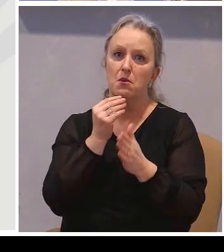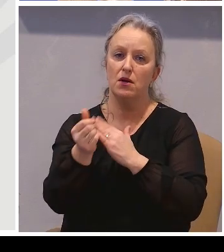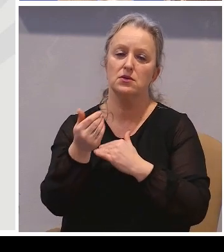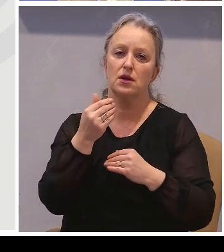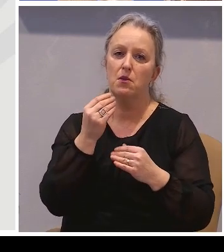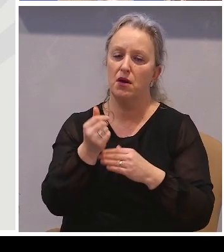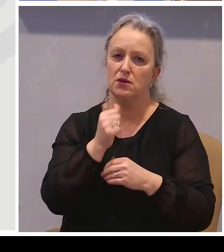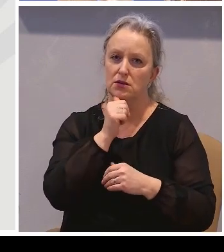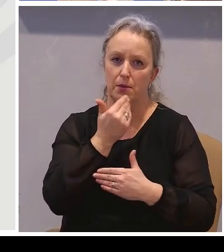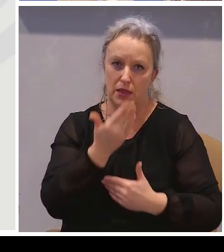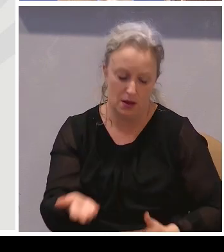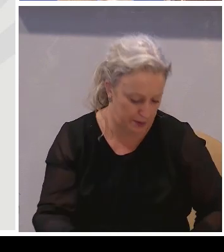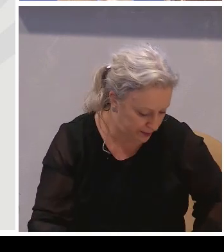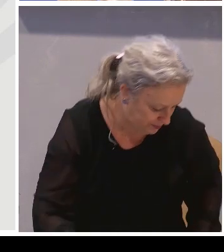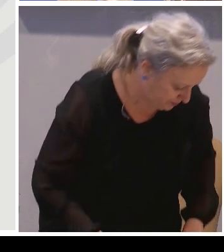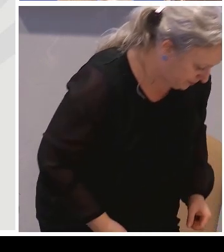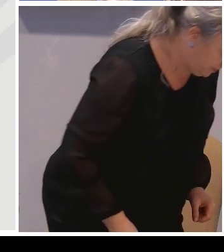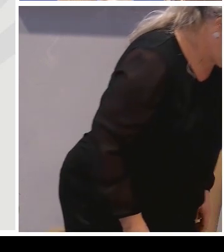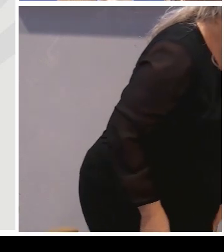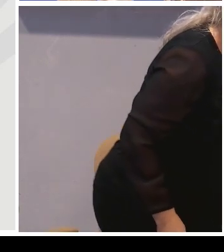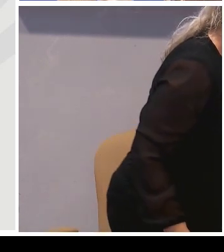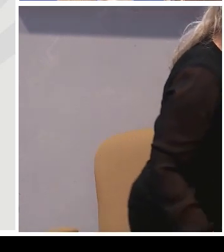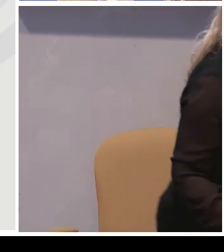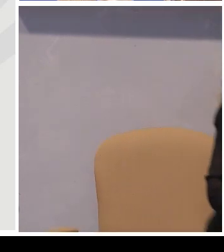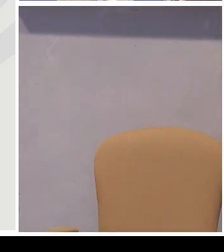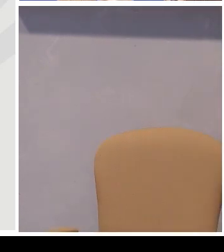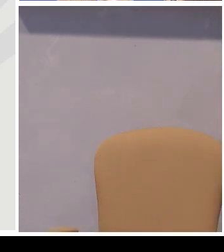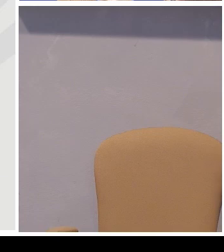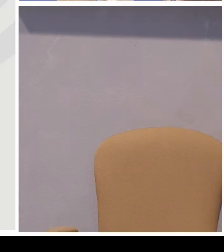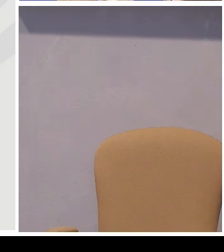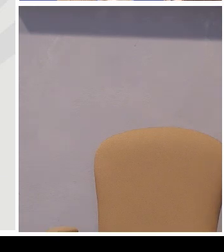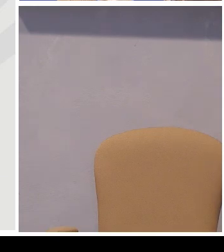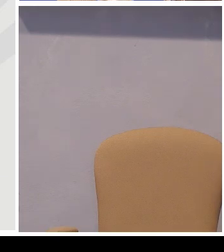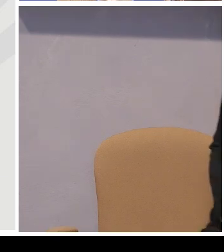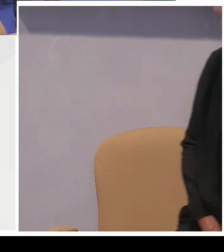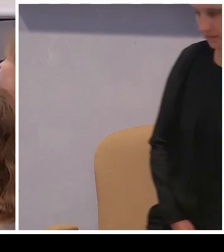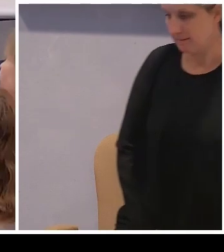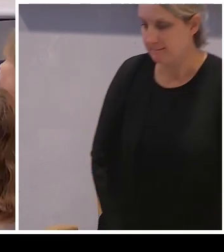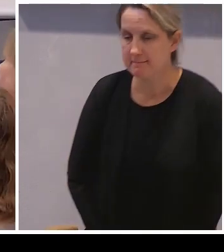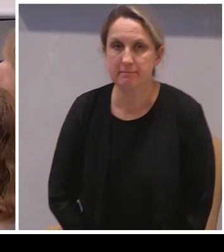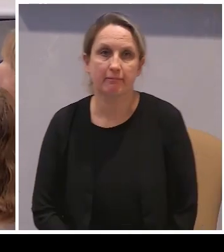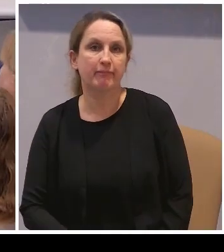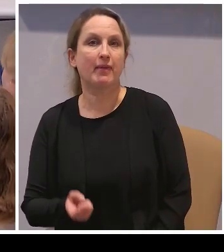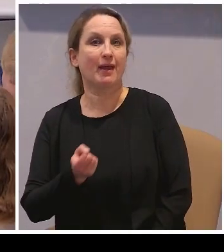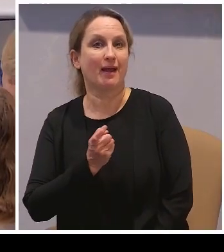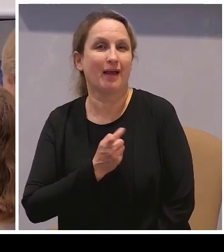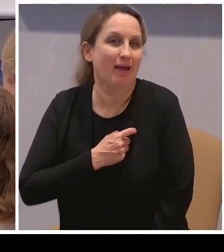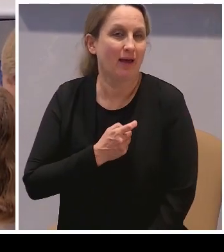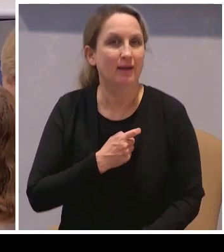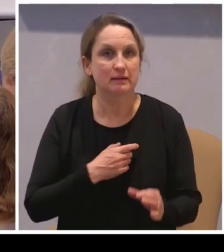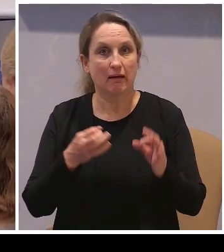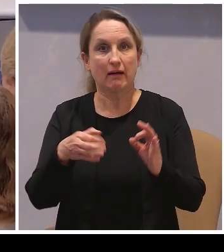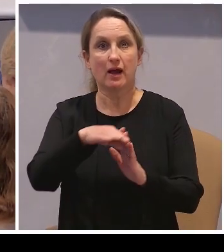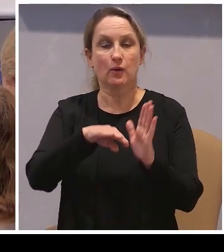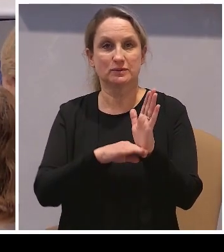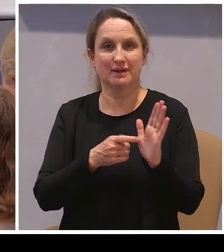high. mitte. So we have to decide Eetilistest ja õiguslikest reeglitest what võib-olla can väga afford. ei räägi rohkem kui seda, I wouldn't